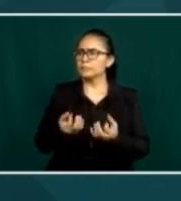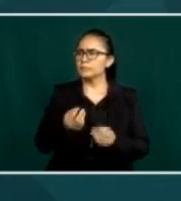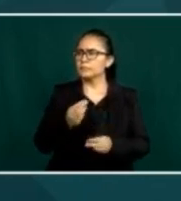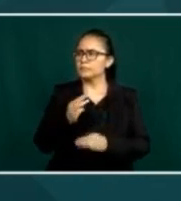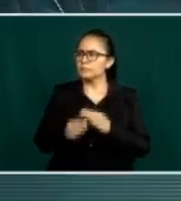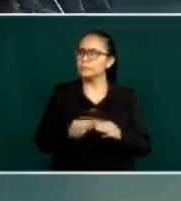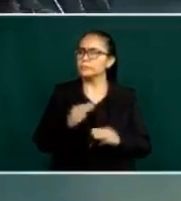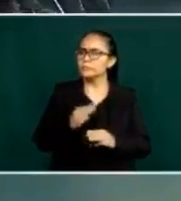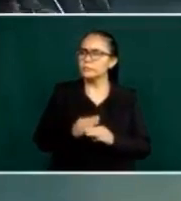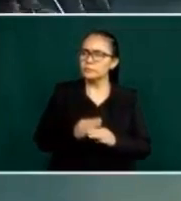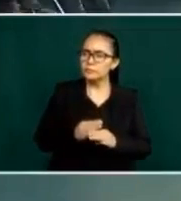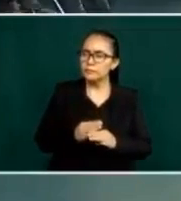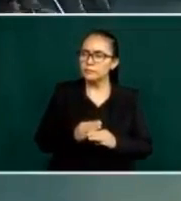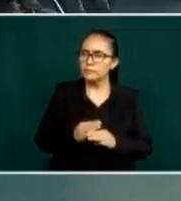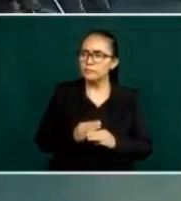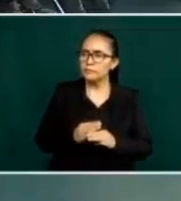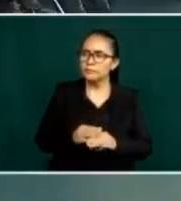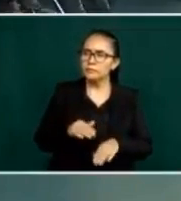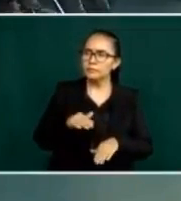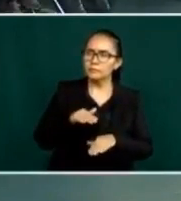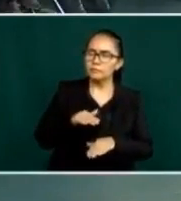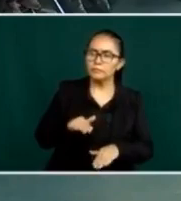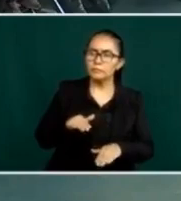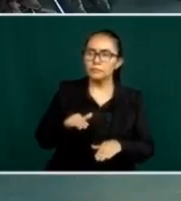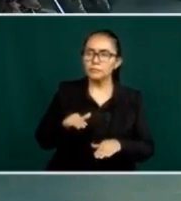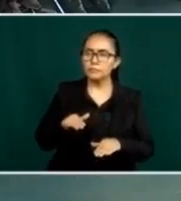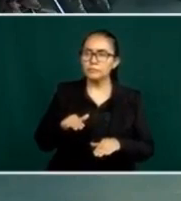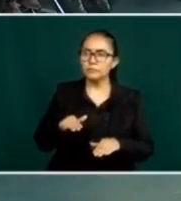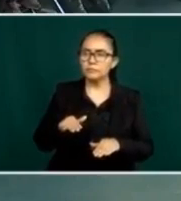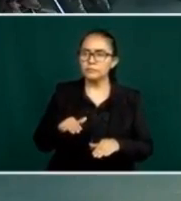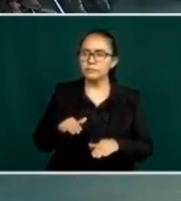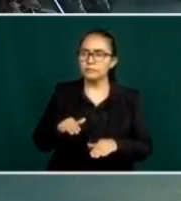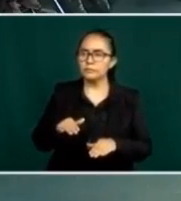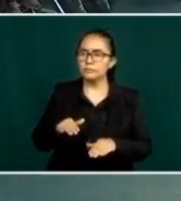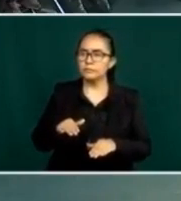exchange that has grown the most in the country, in the world,